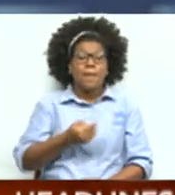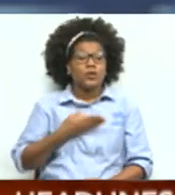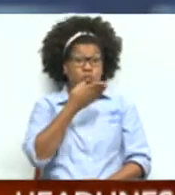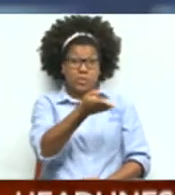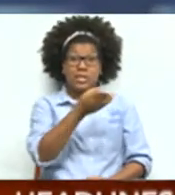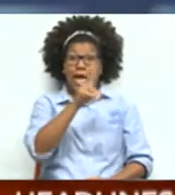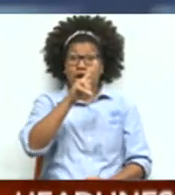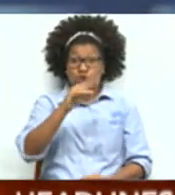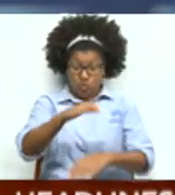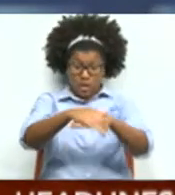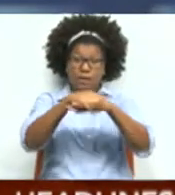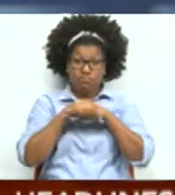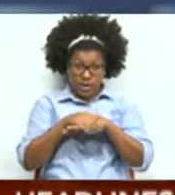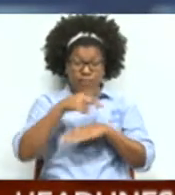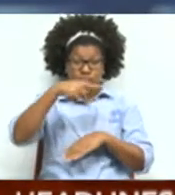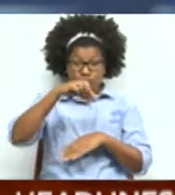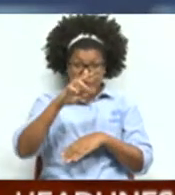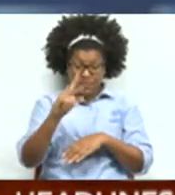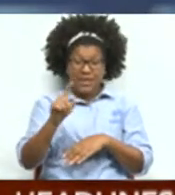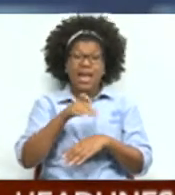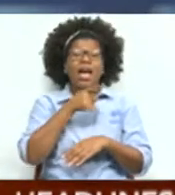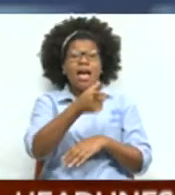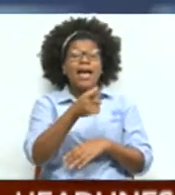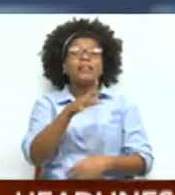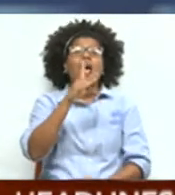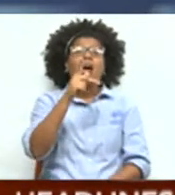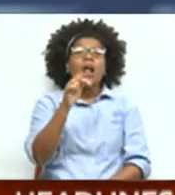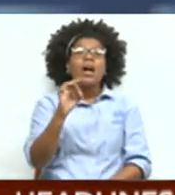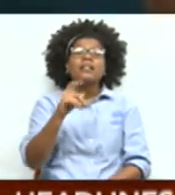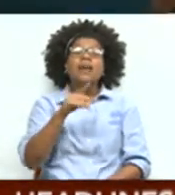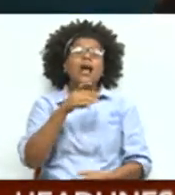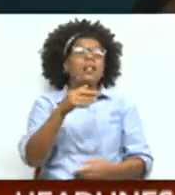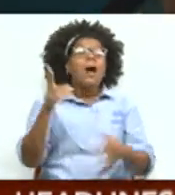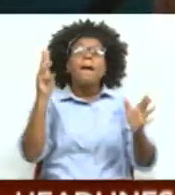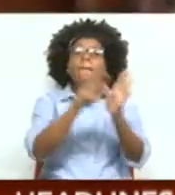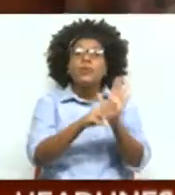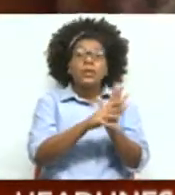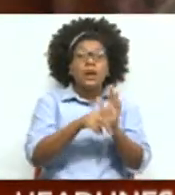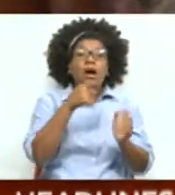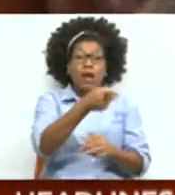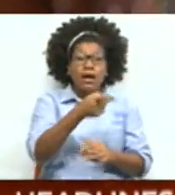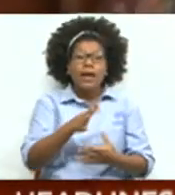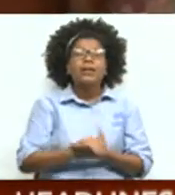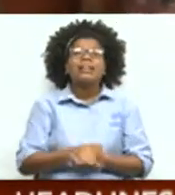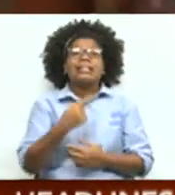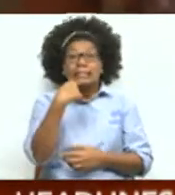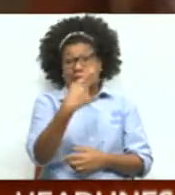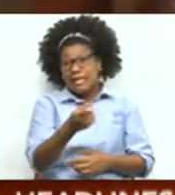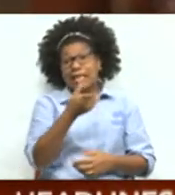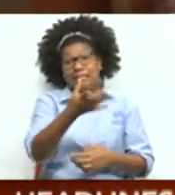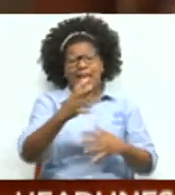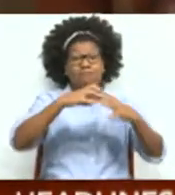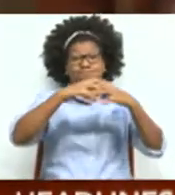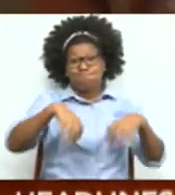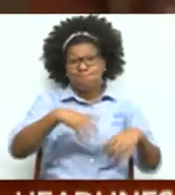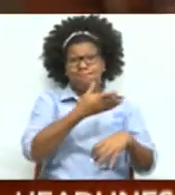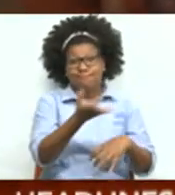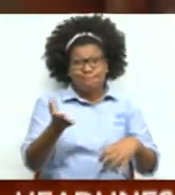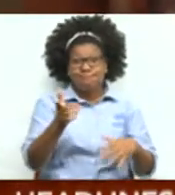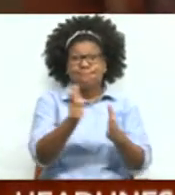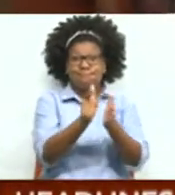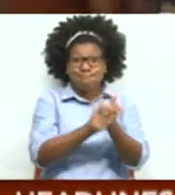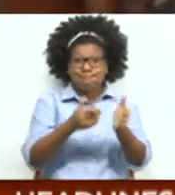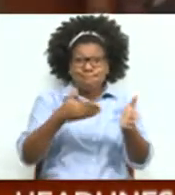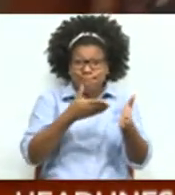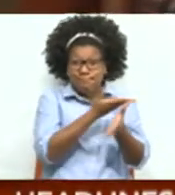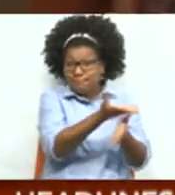Cartel murder appeal case, has expressed his elation that the convictions have been quashed. The JCPC, in quashing the